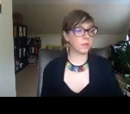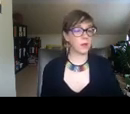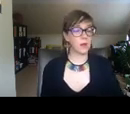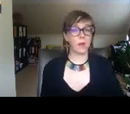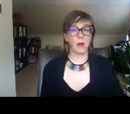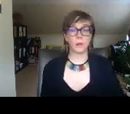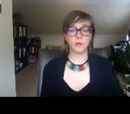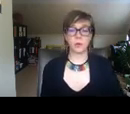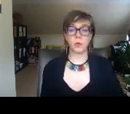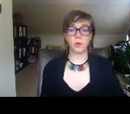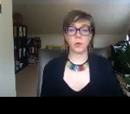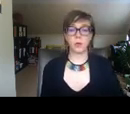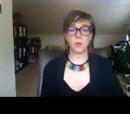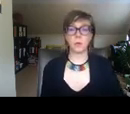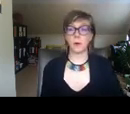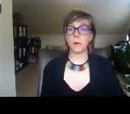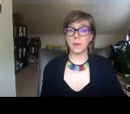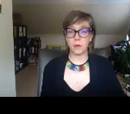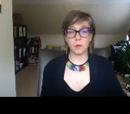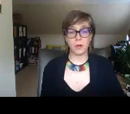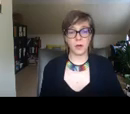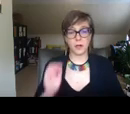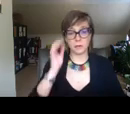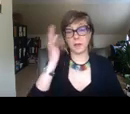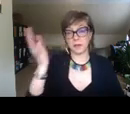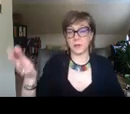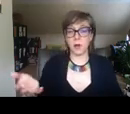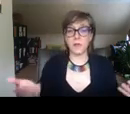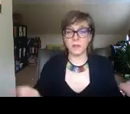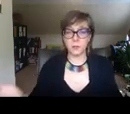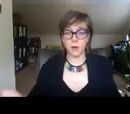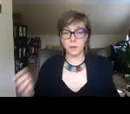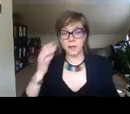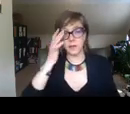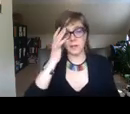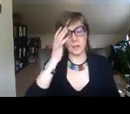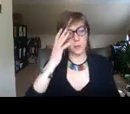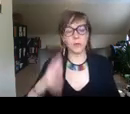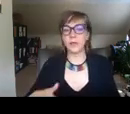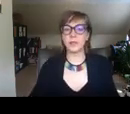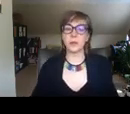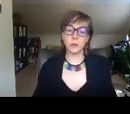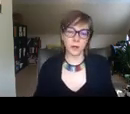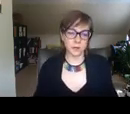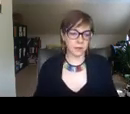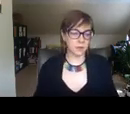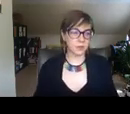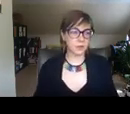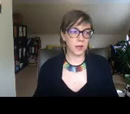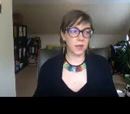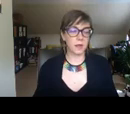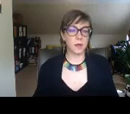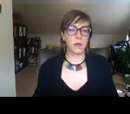you? So you probably know that because if you're on this, you were on our mailing list, and you probably at least know that I conducted